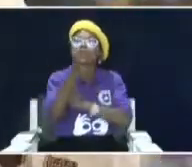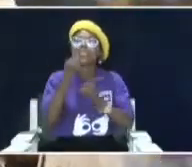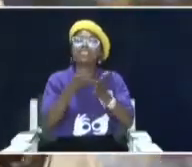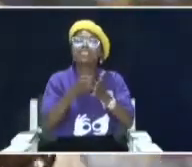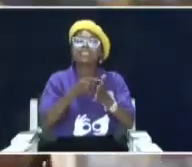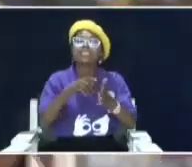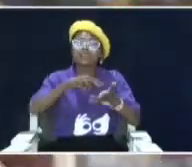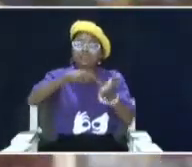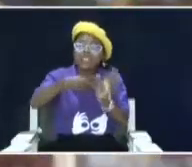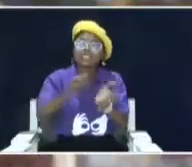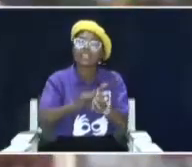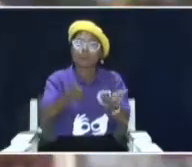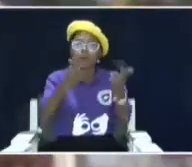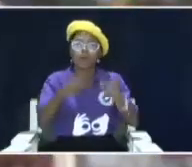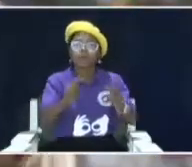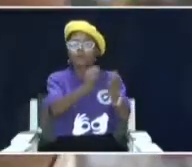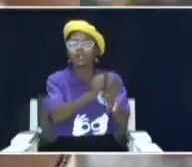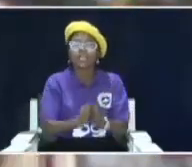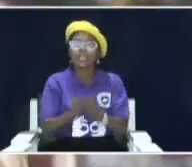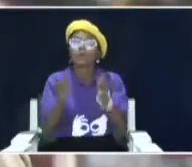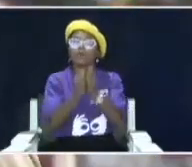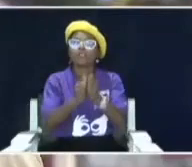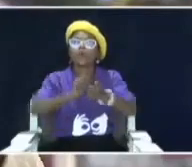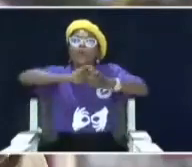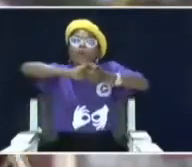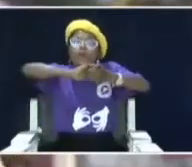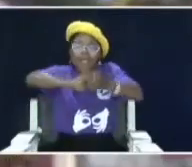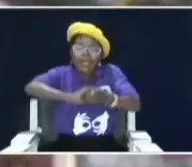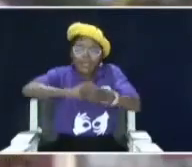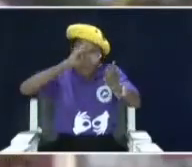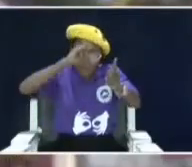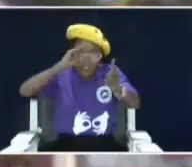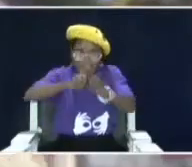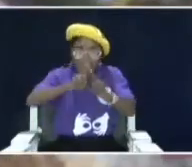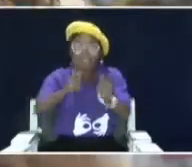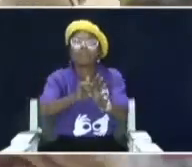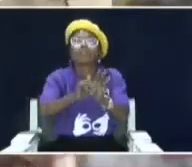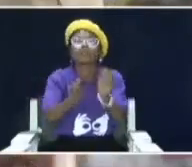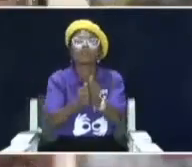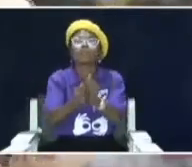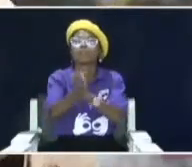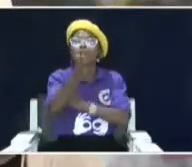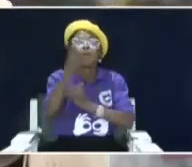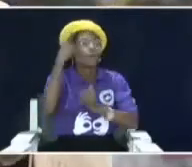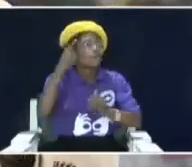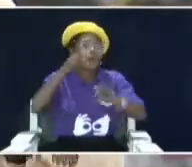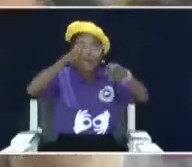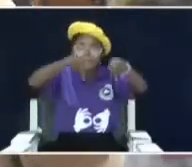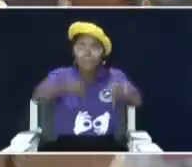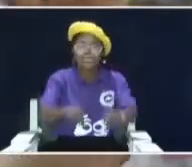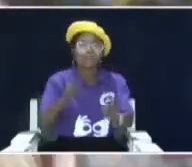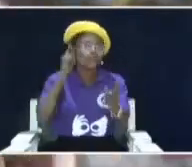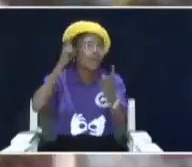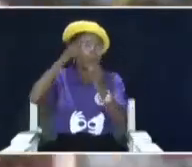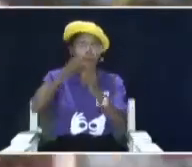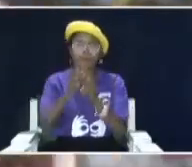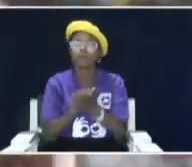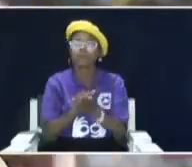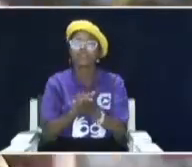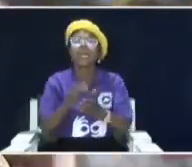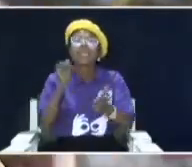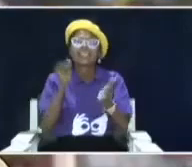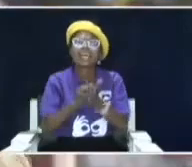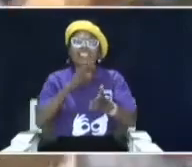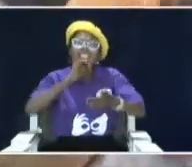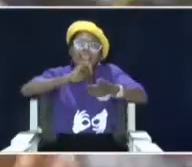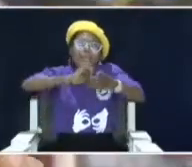coming together with God. We have an agreement with God for a particular purpose. So that is